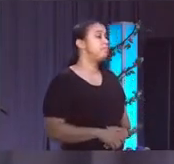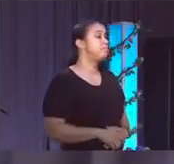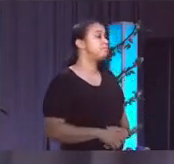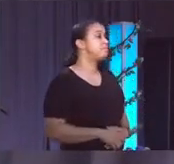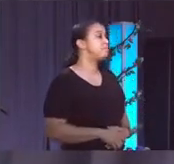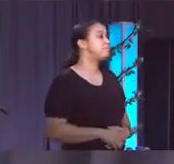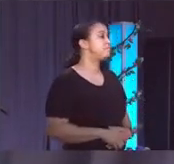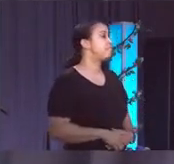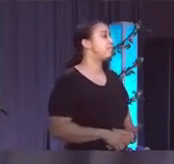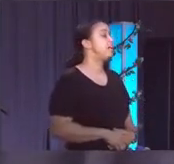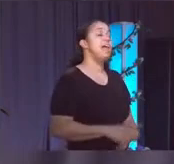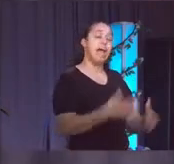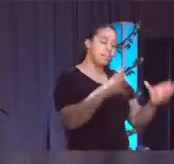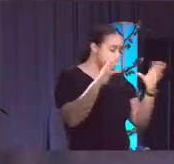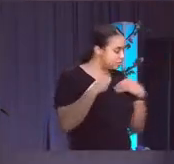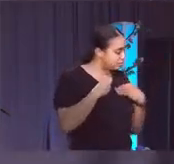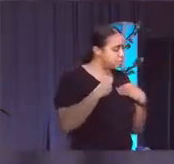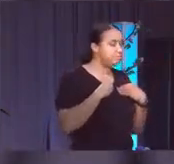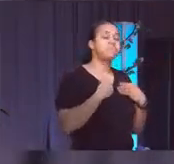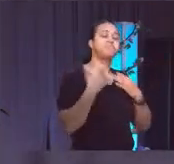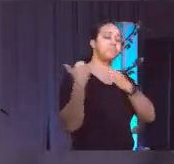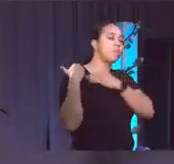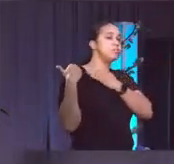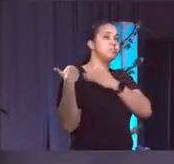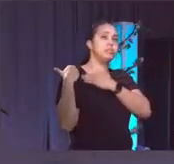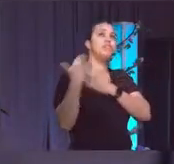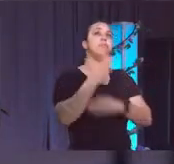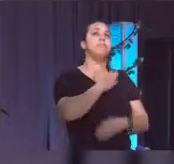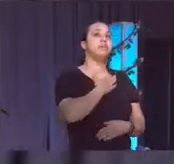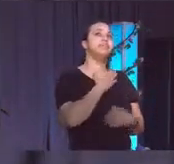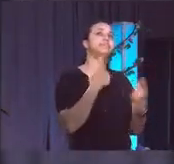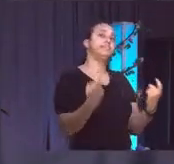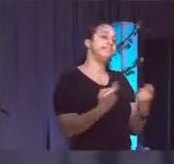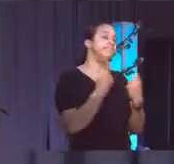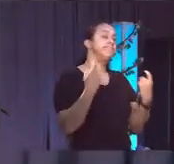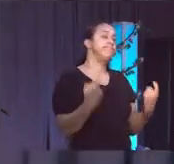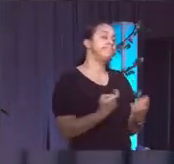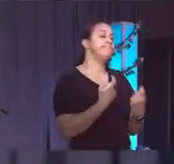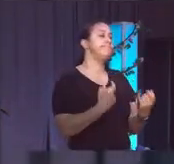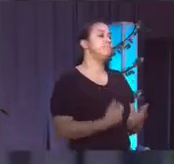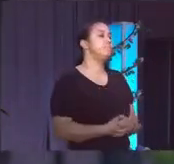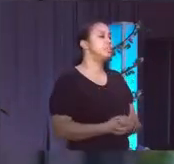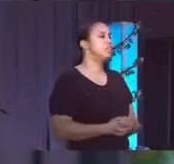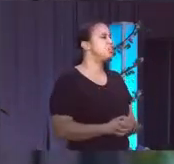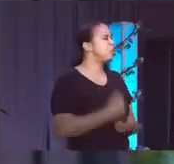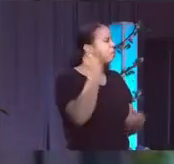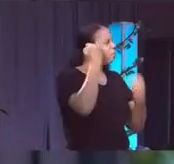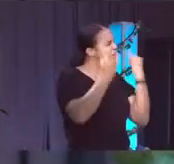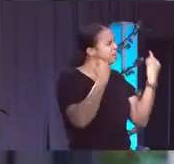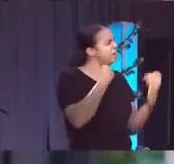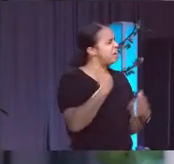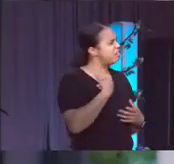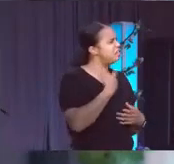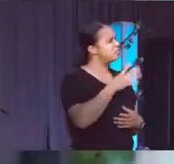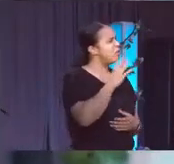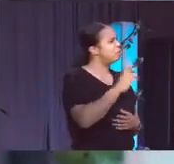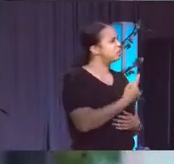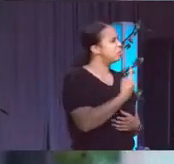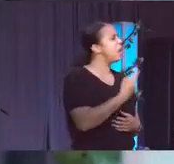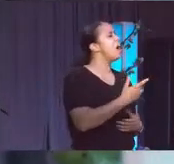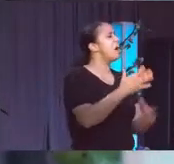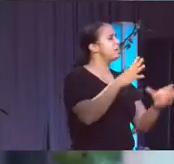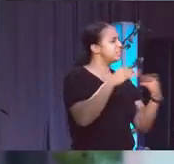Yes. I've accepted responsibility for my sin. Can you imagine having a conversation with somebody saying, I